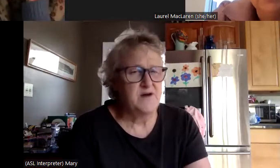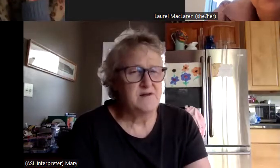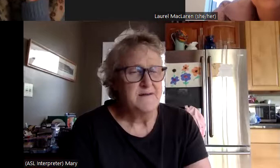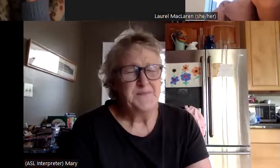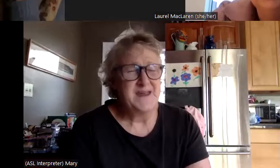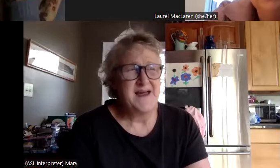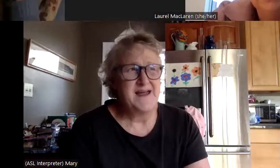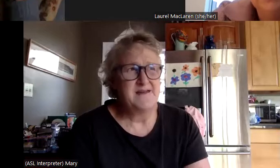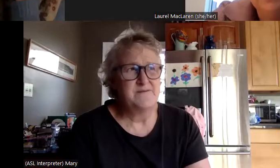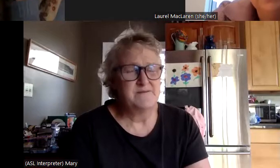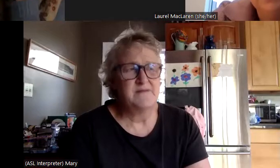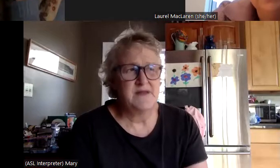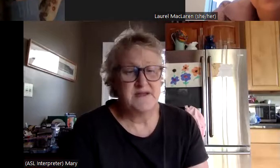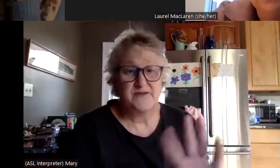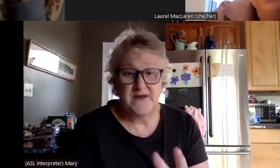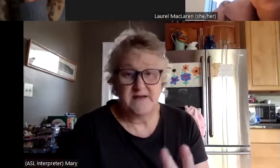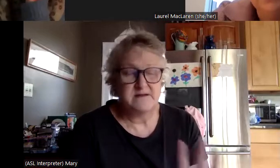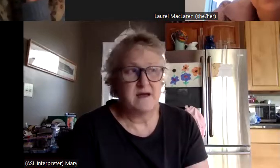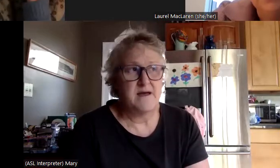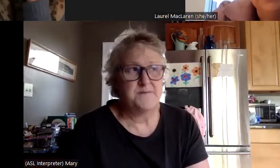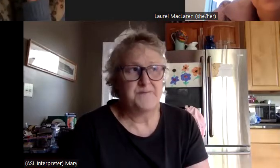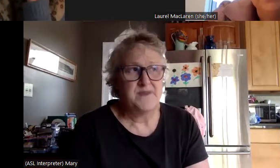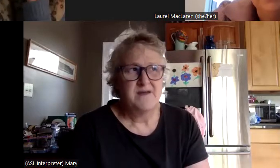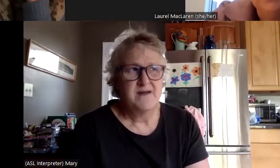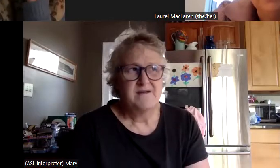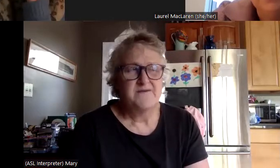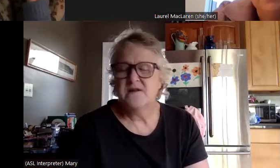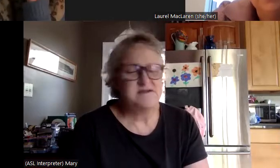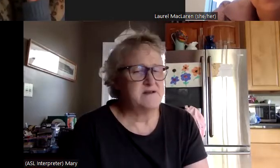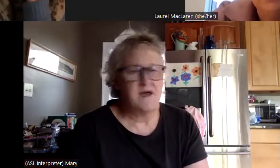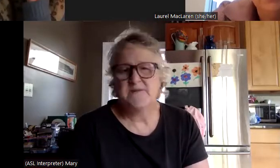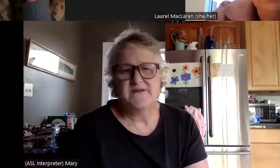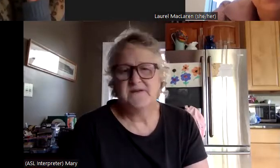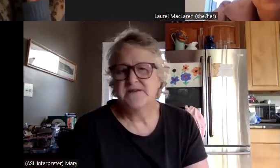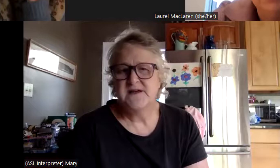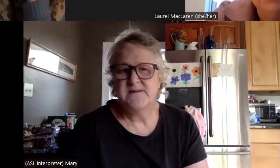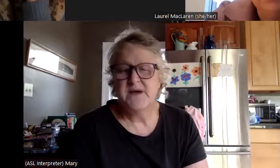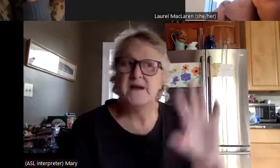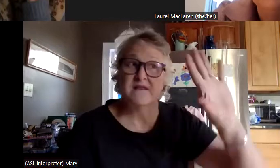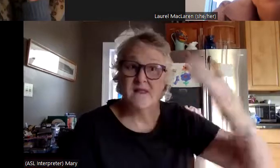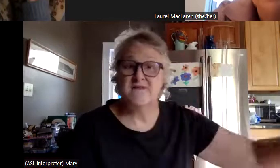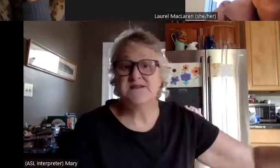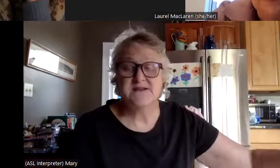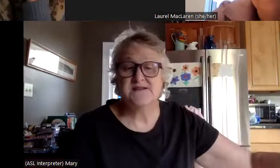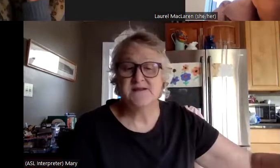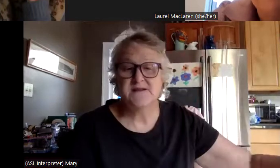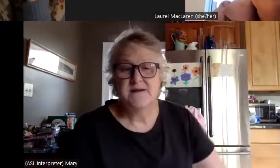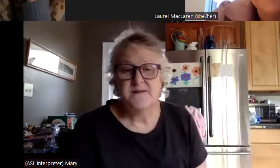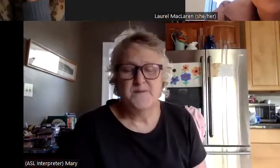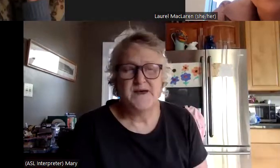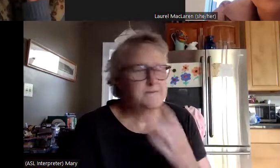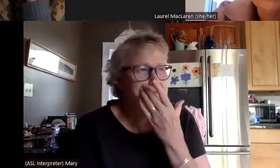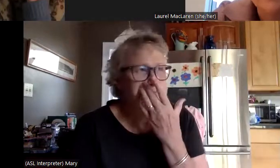the fall. And Mm, I, like your Mhm. friend, fall is not my favorite time. I mean, I love the